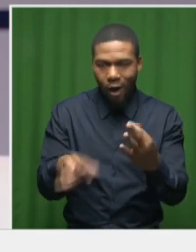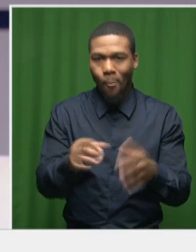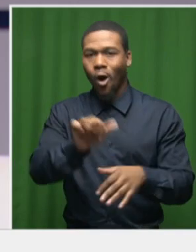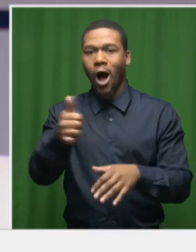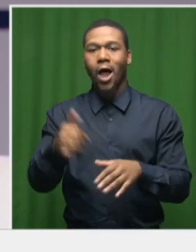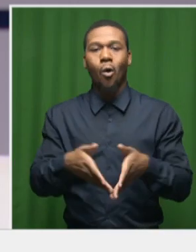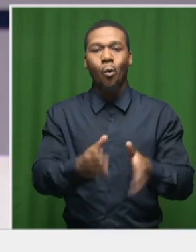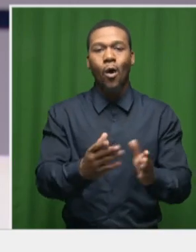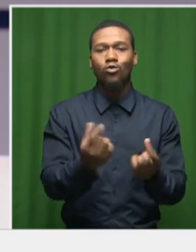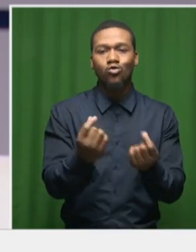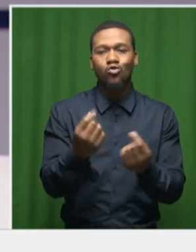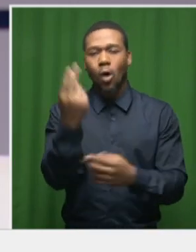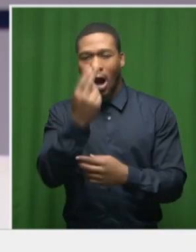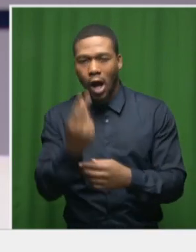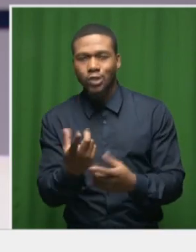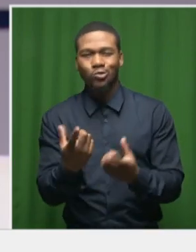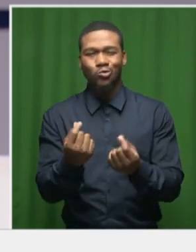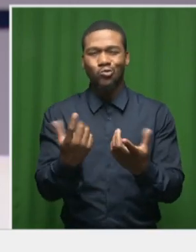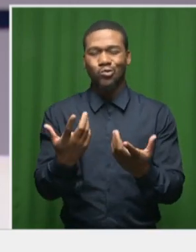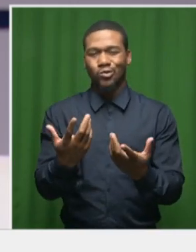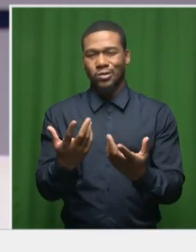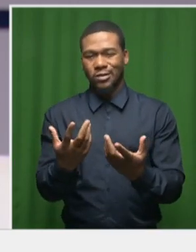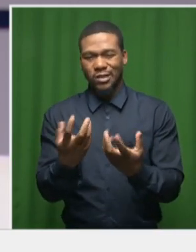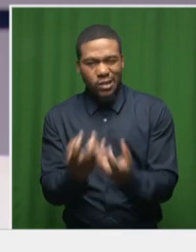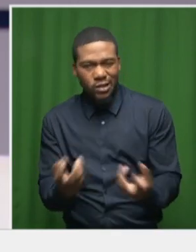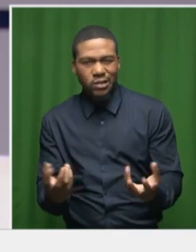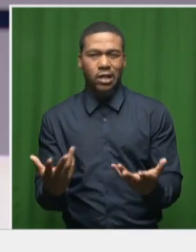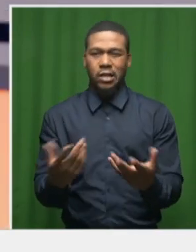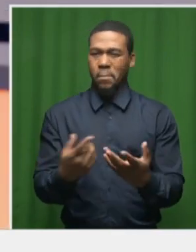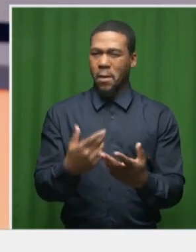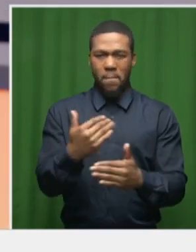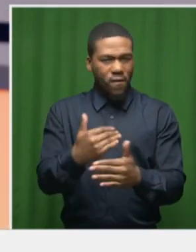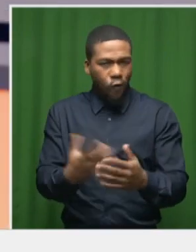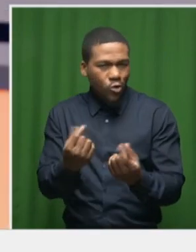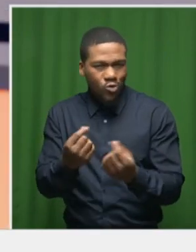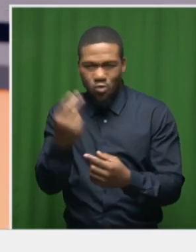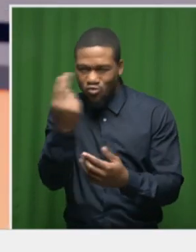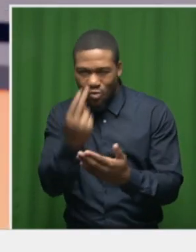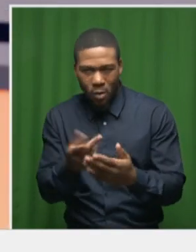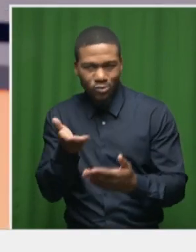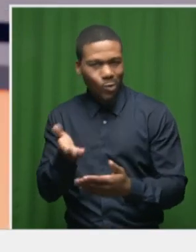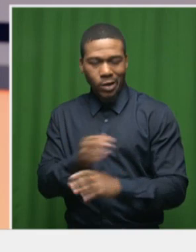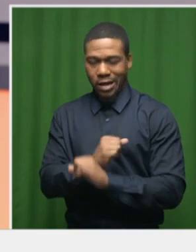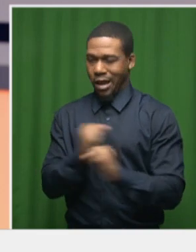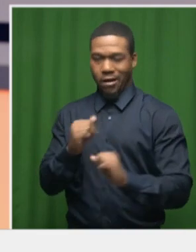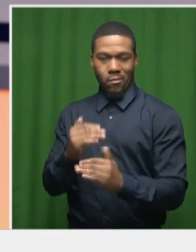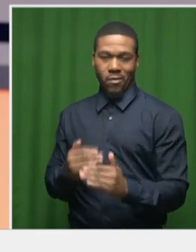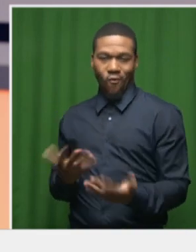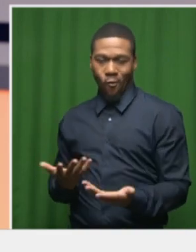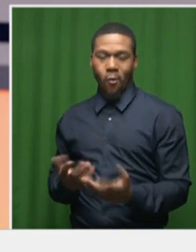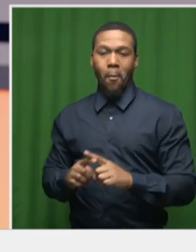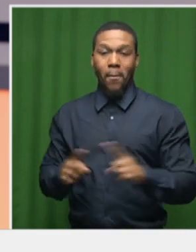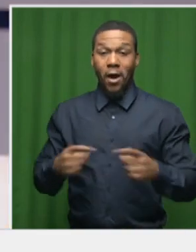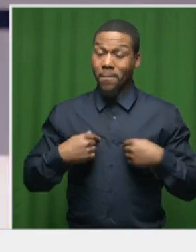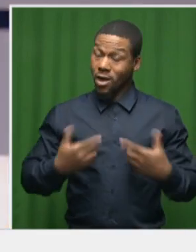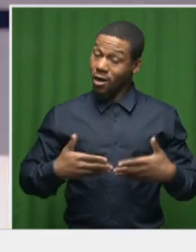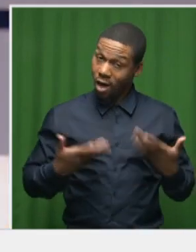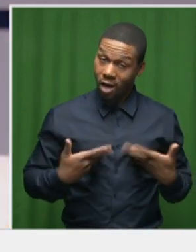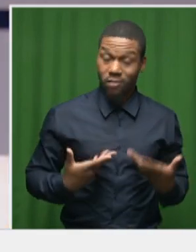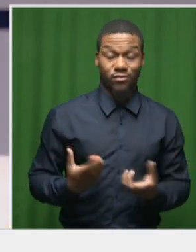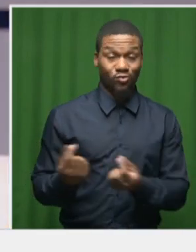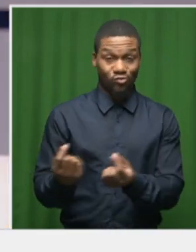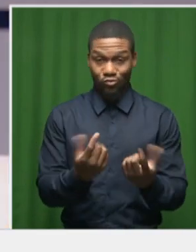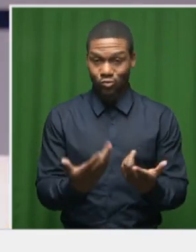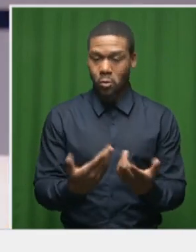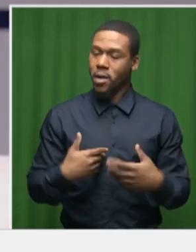very tactile textile work, which I've never done before. So I'm really grateful to the Meta Foundation and Sara for actually selecting me